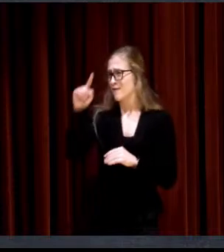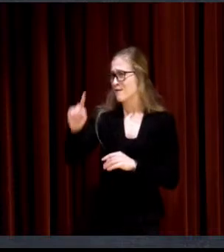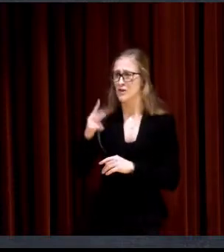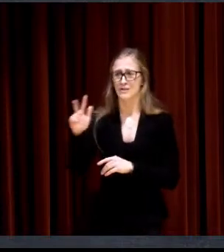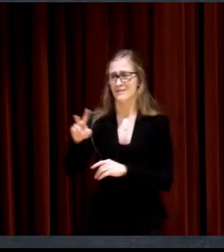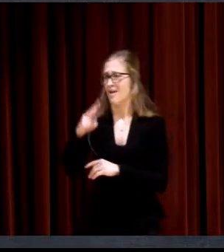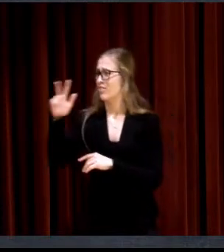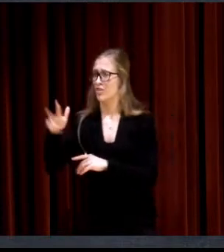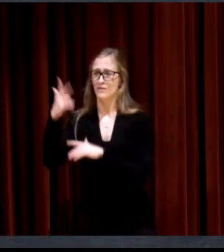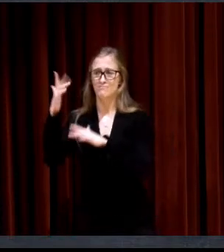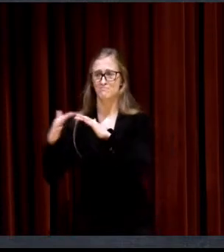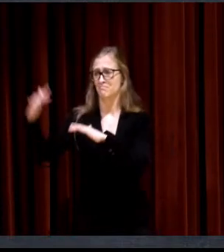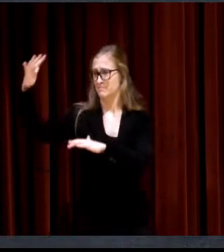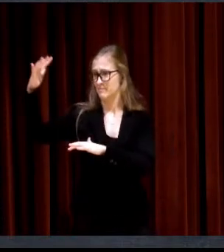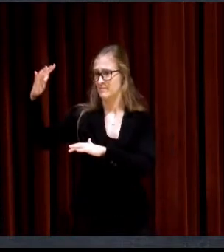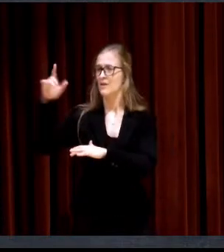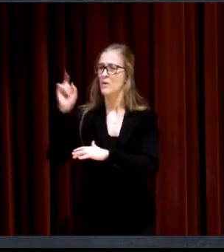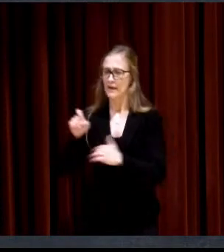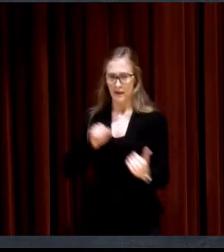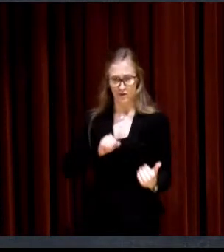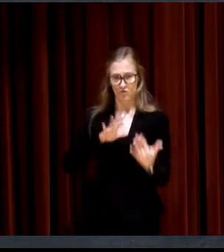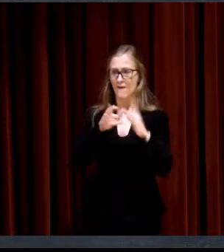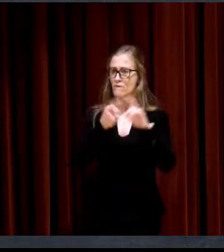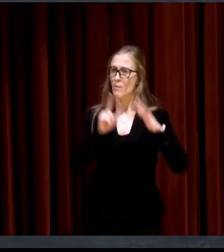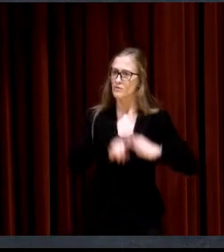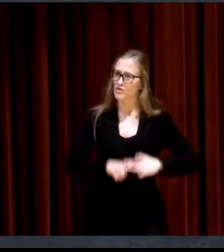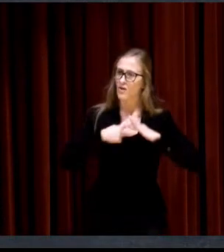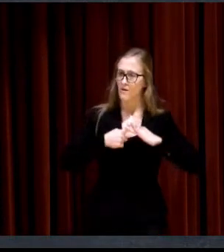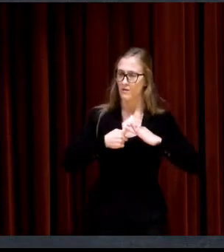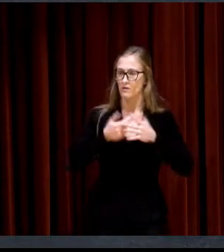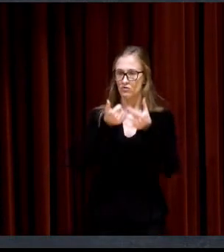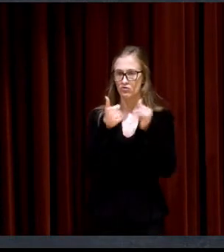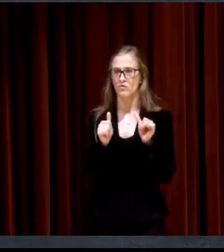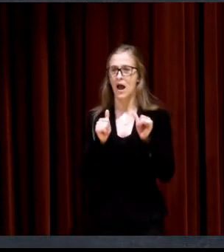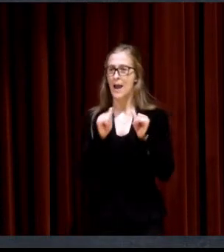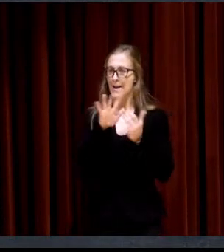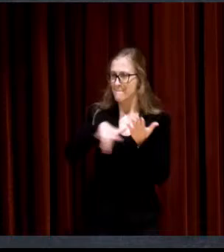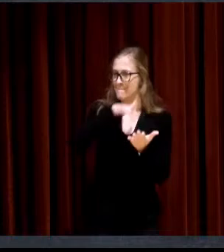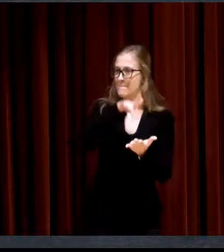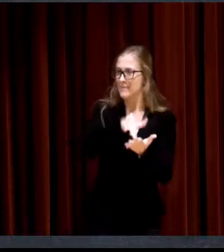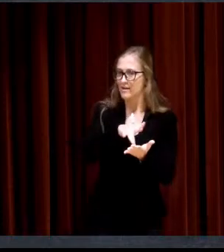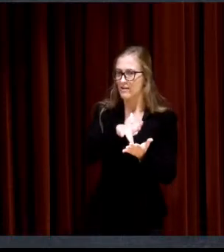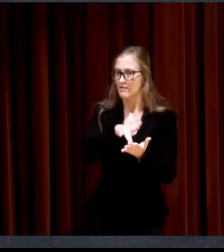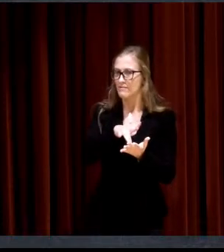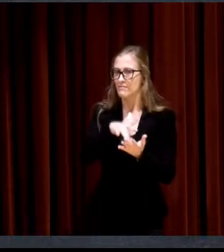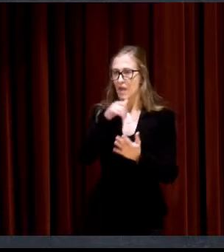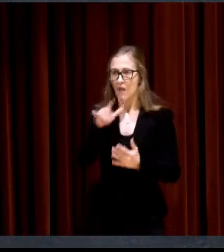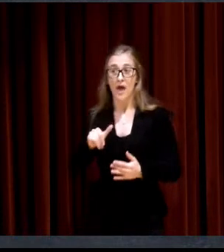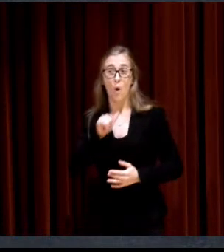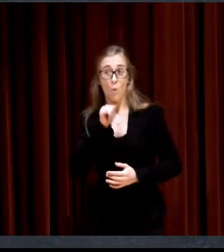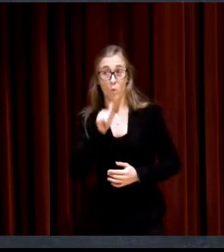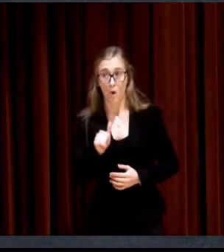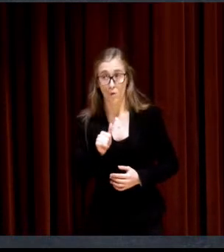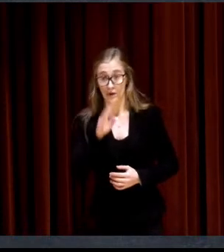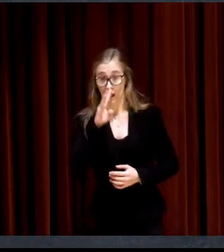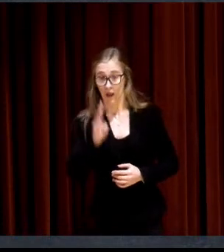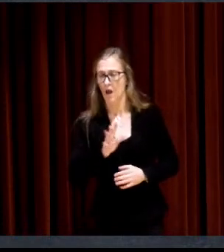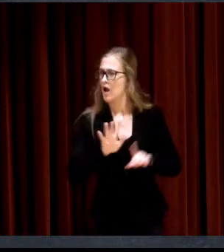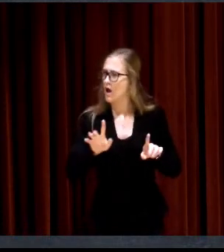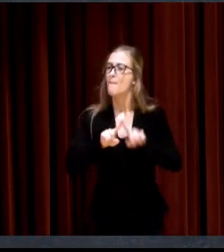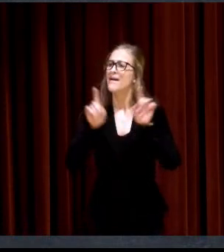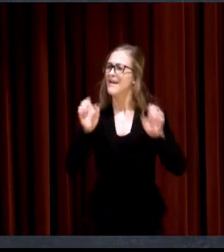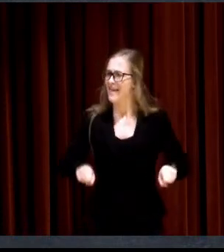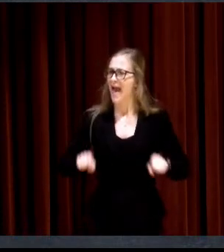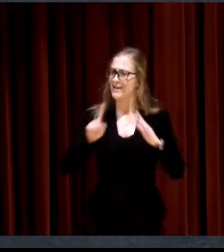grade. We've got to address this from the very beginning, trying to get them in the middle. Not that we won't do that, but I think if we can do that in the